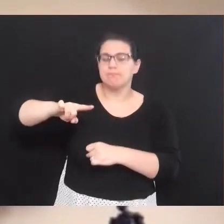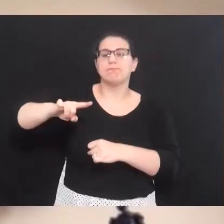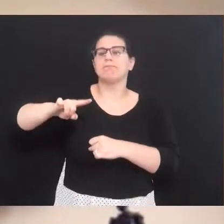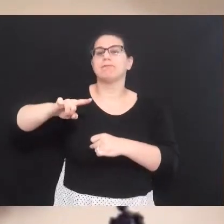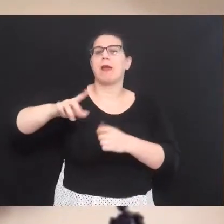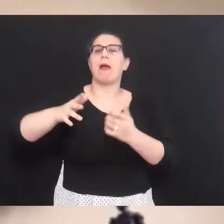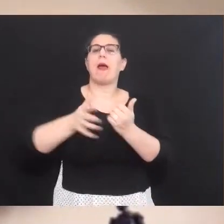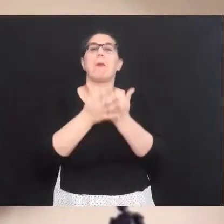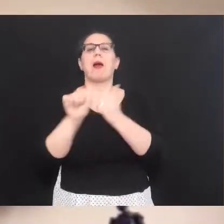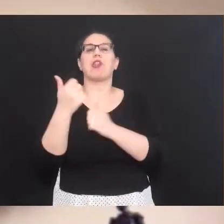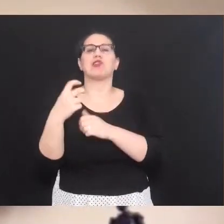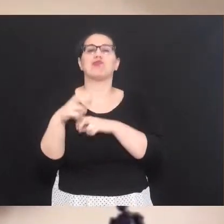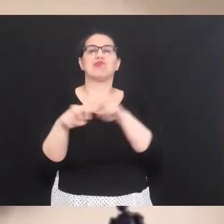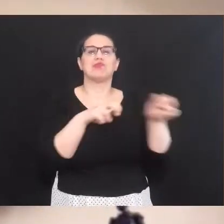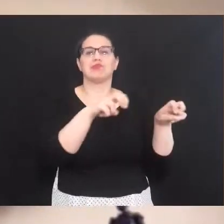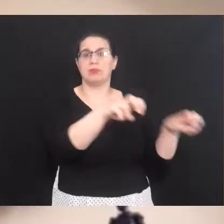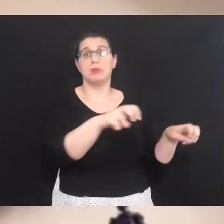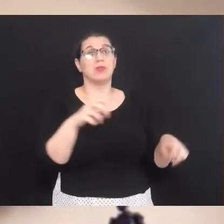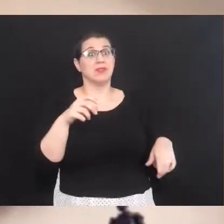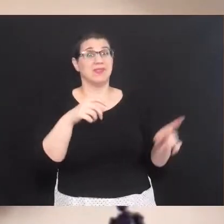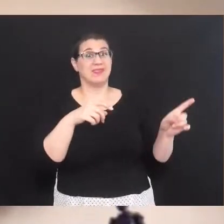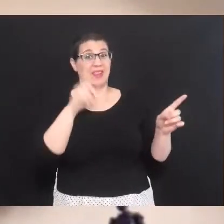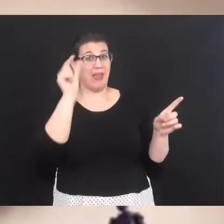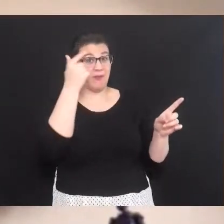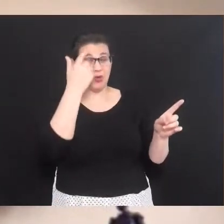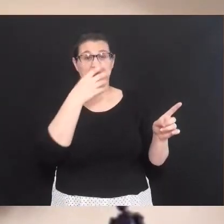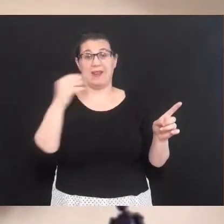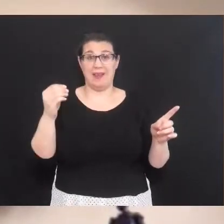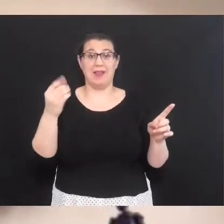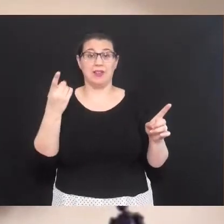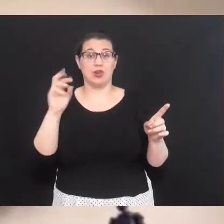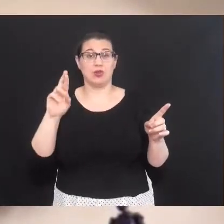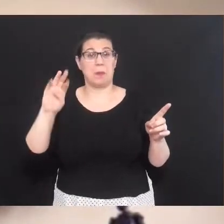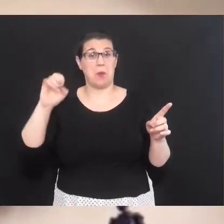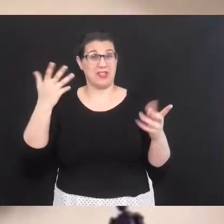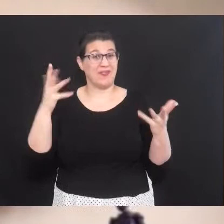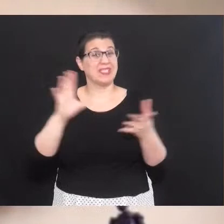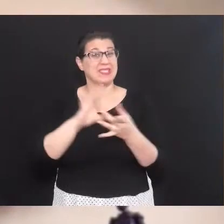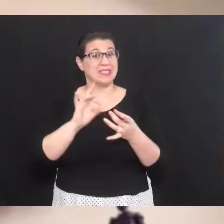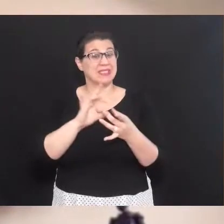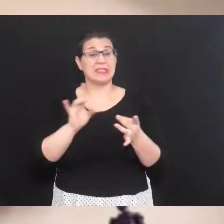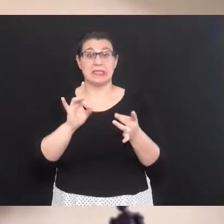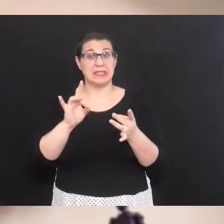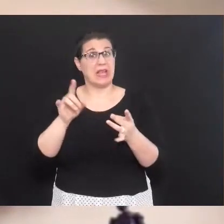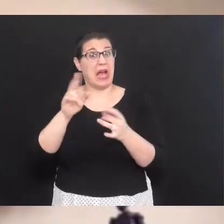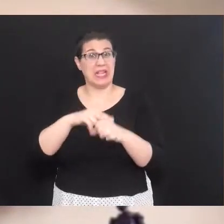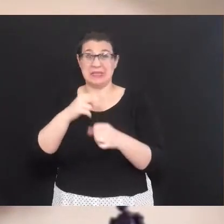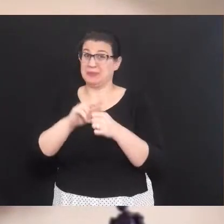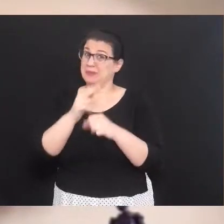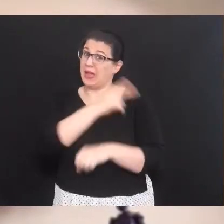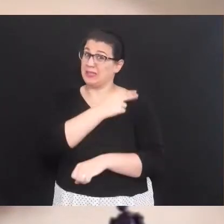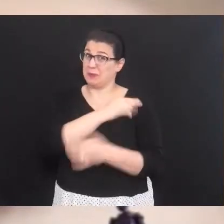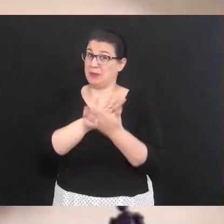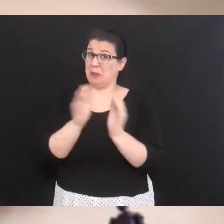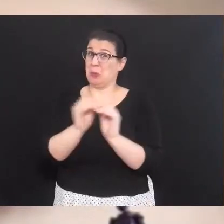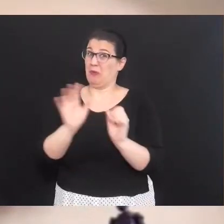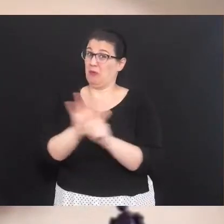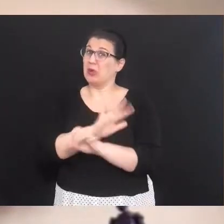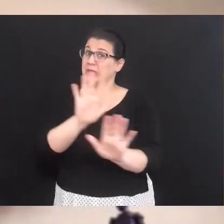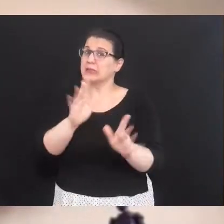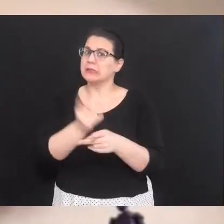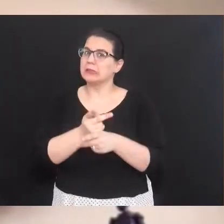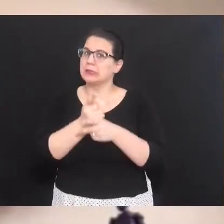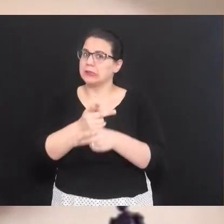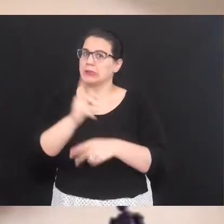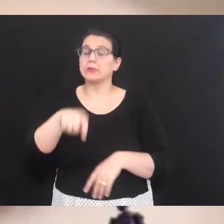pointed out, that we are at a critical juncture in those areas in treatment. The other thing I'd like to point out is, again, as the